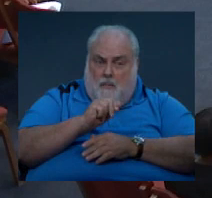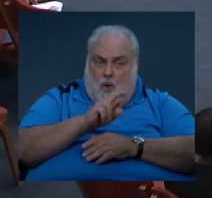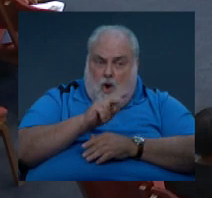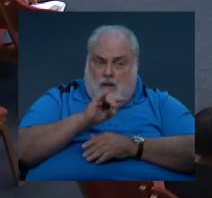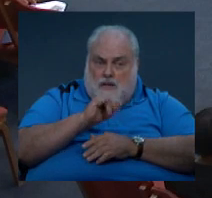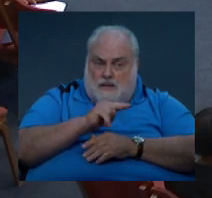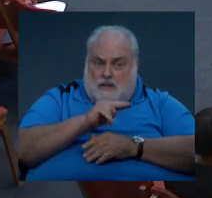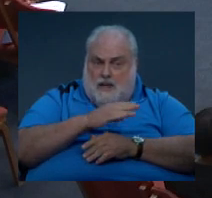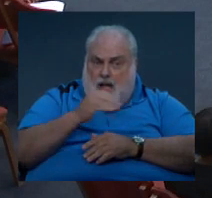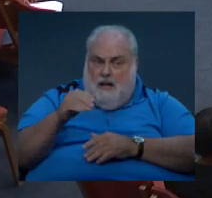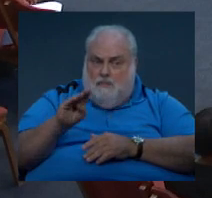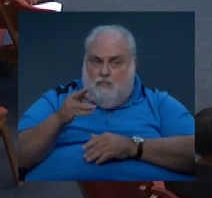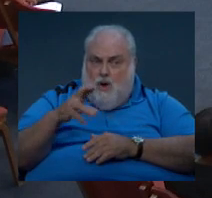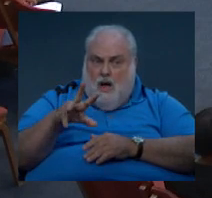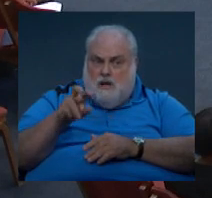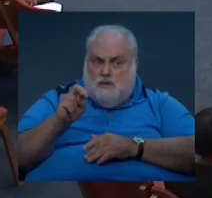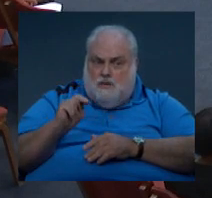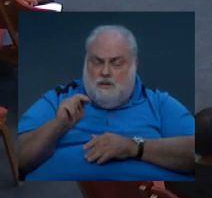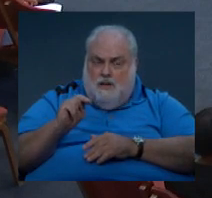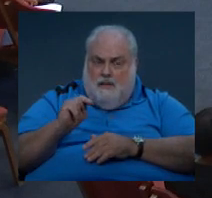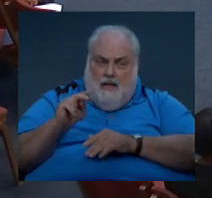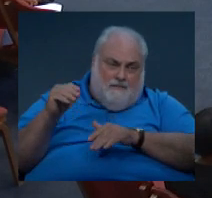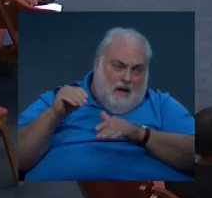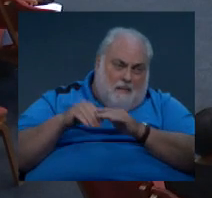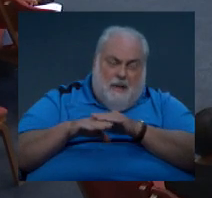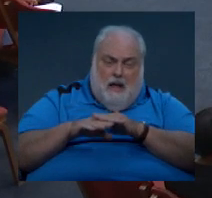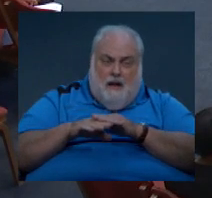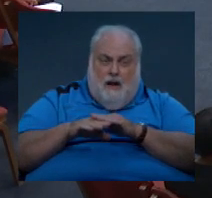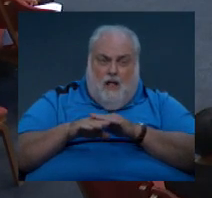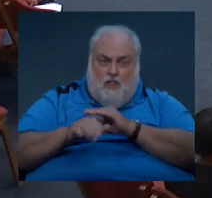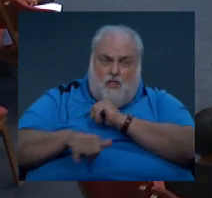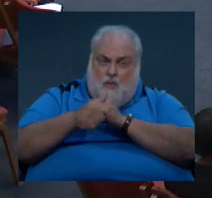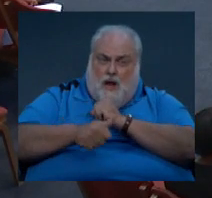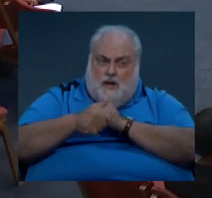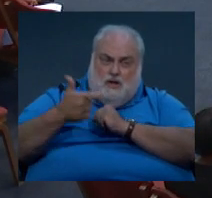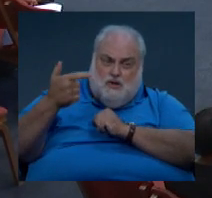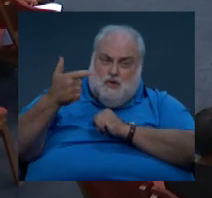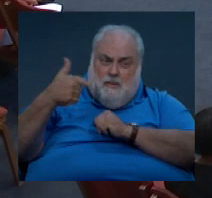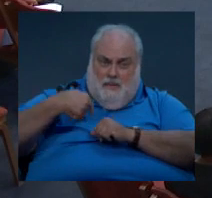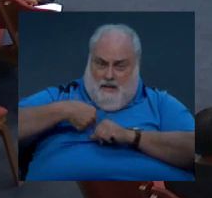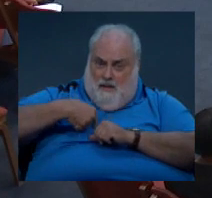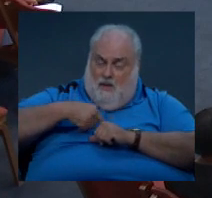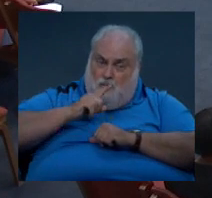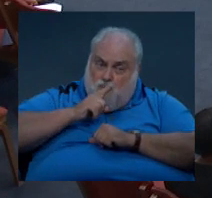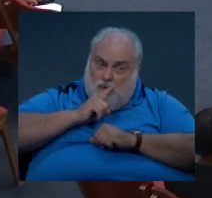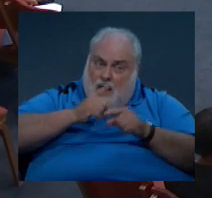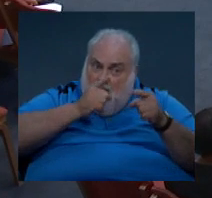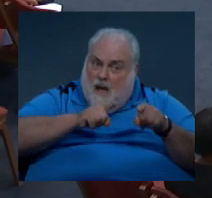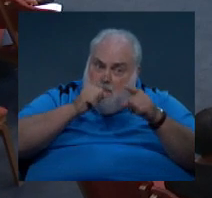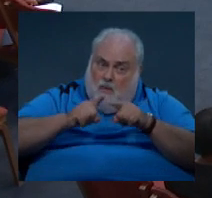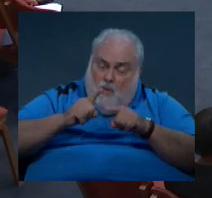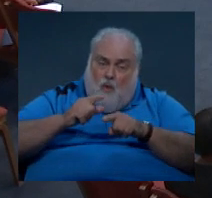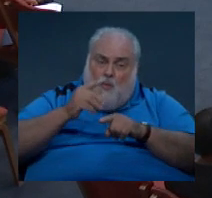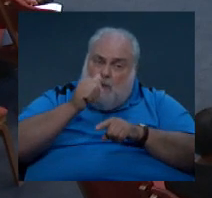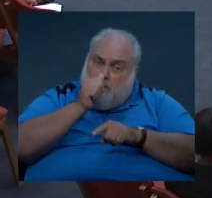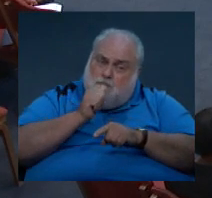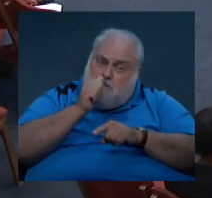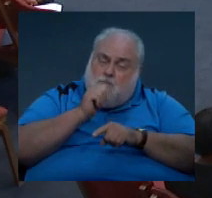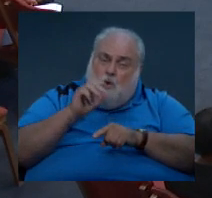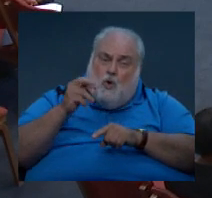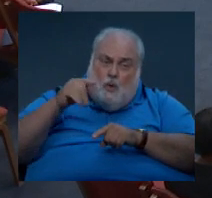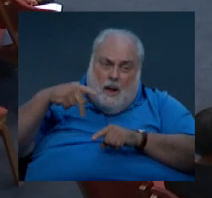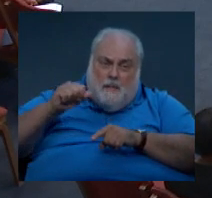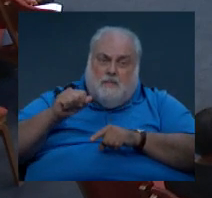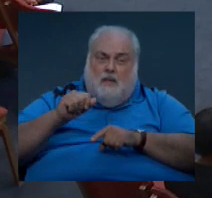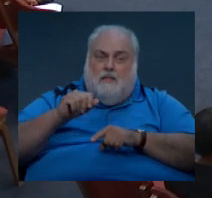Street. They've come in and threatened to shoot me. You know, we've gone through the Crips, the Bloods,